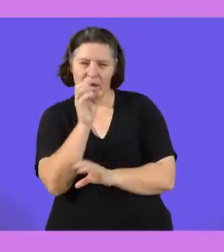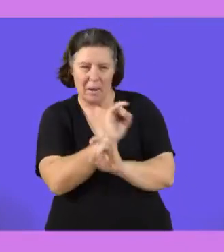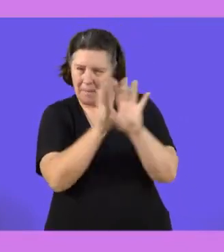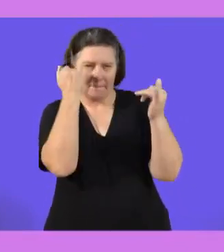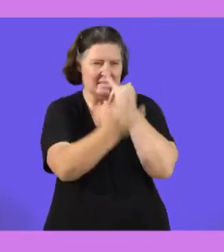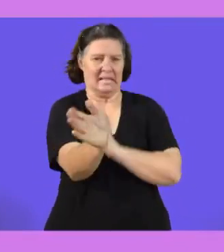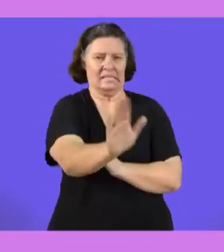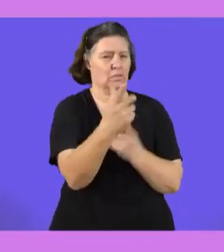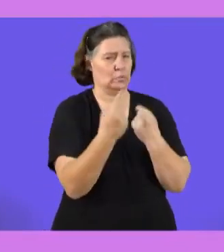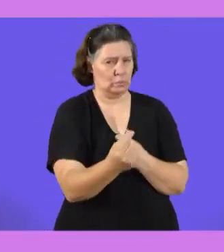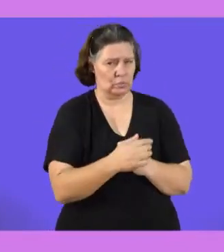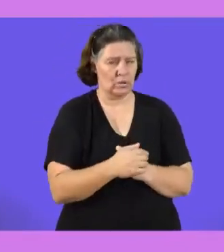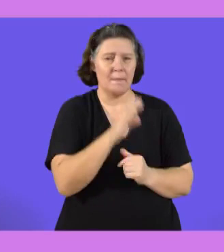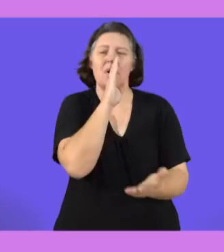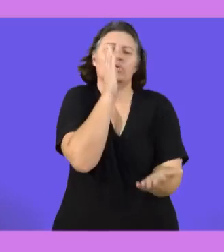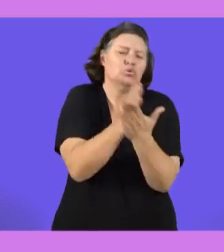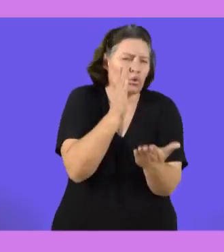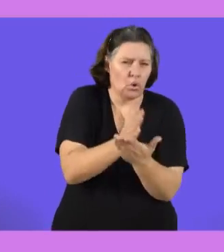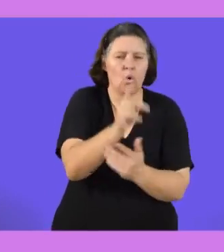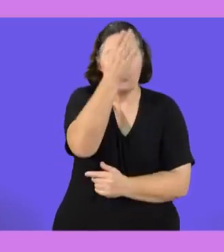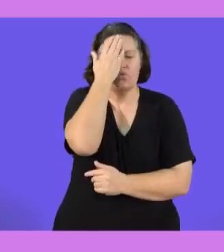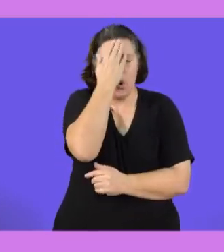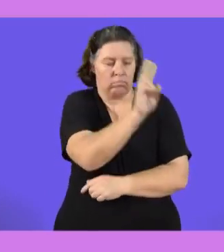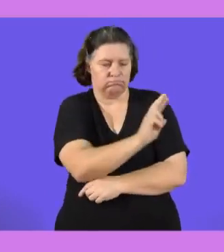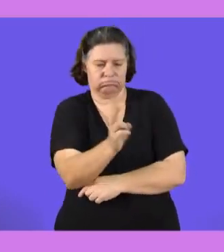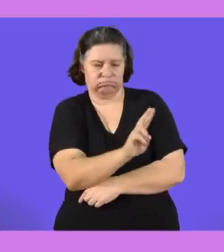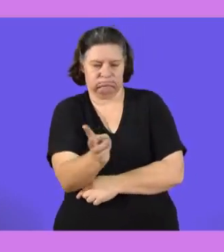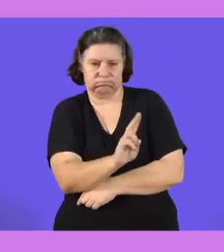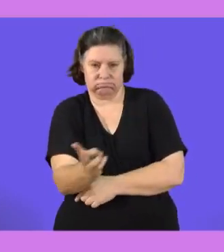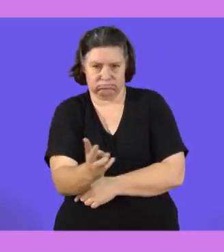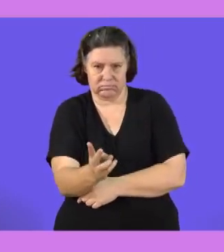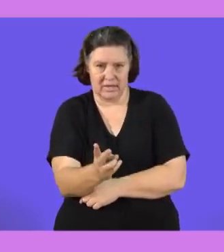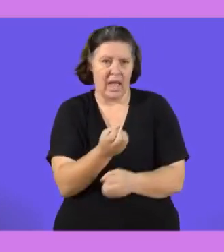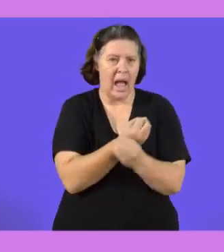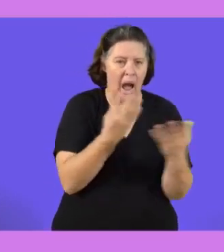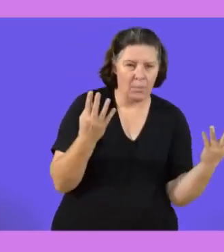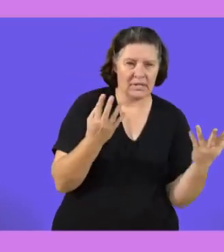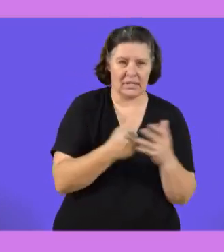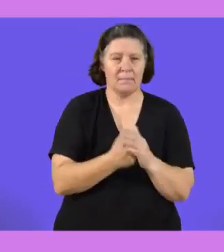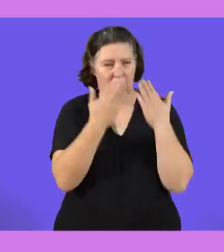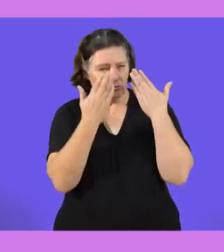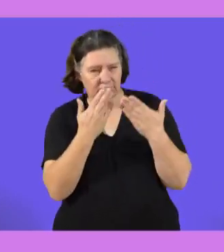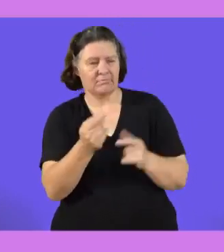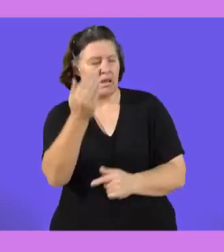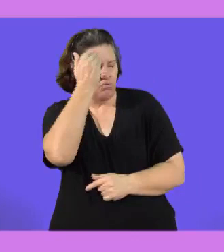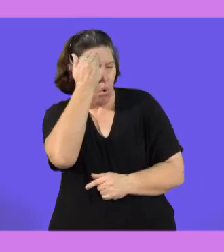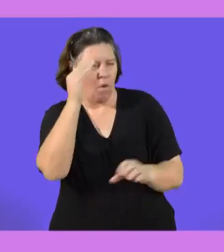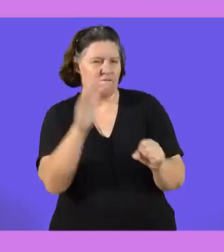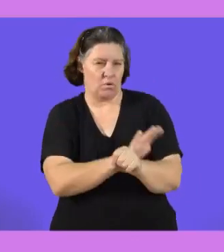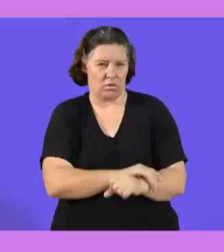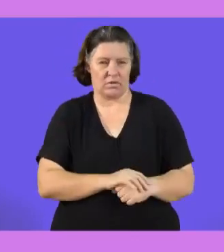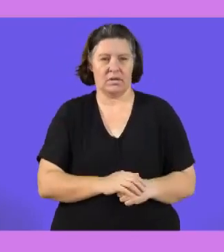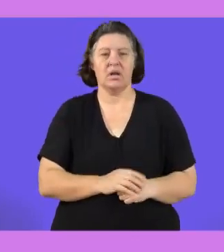these things and make sure you don't make these mistakes. Please make sure that you know your conversion factors. All right, please make sure, study them, know